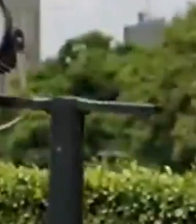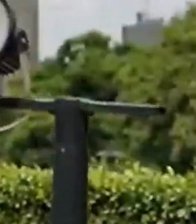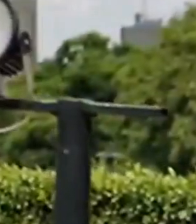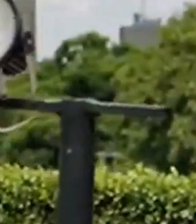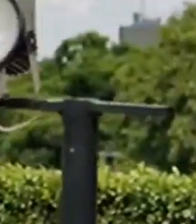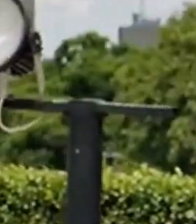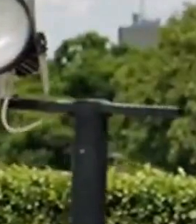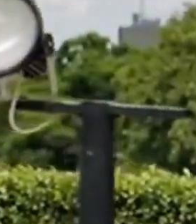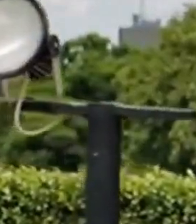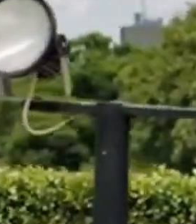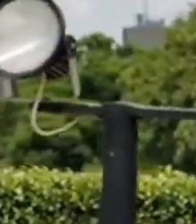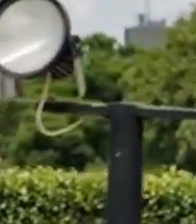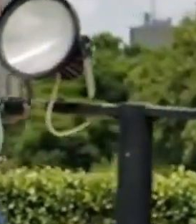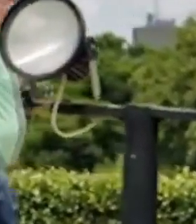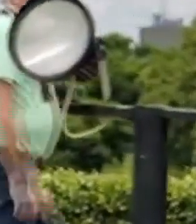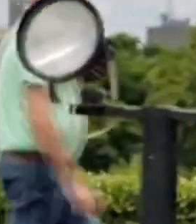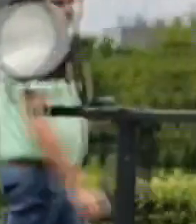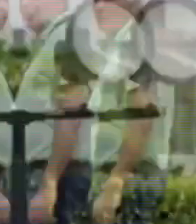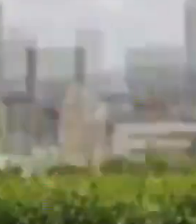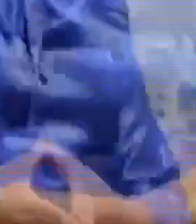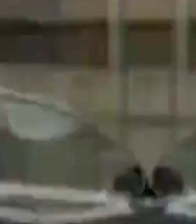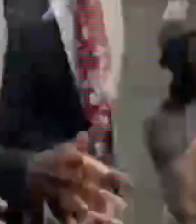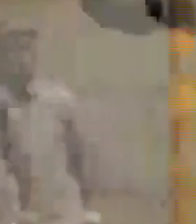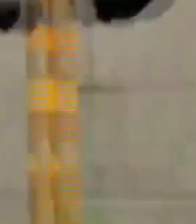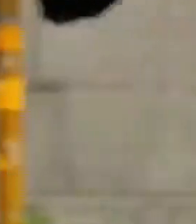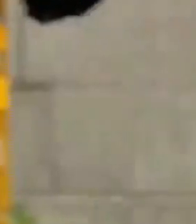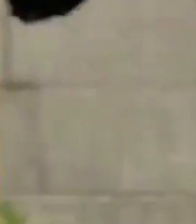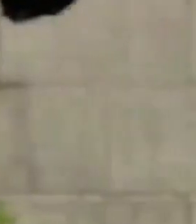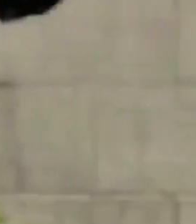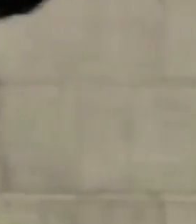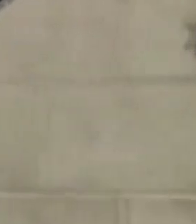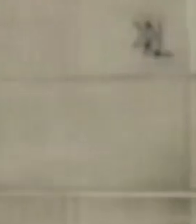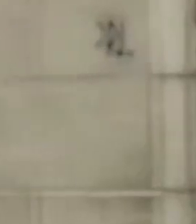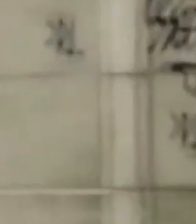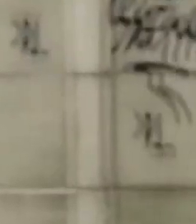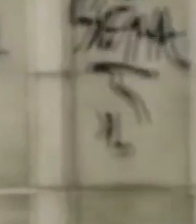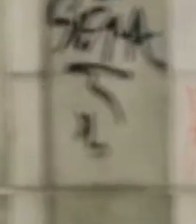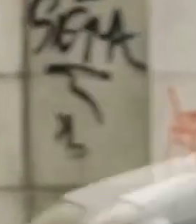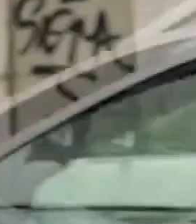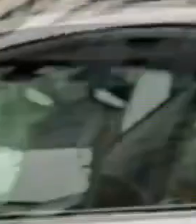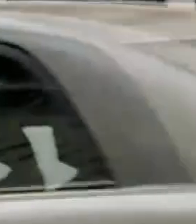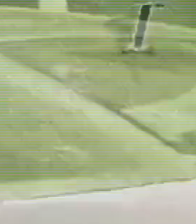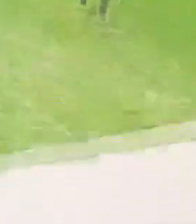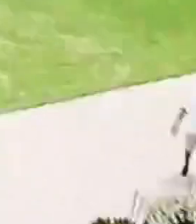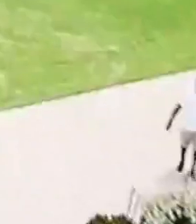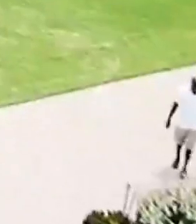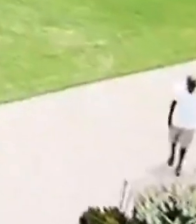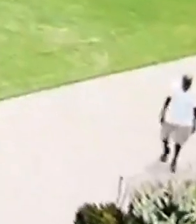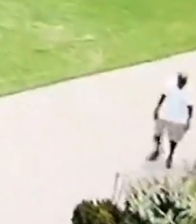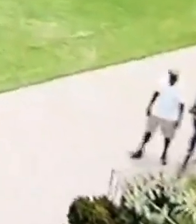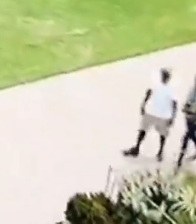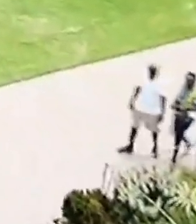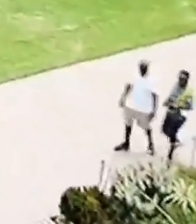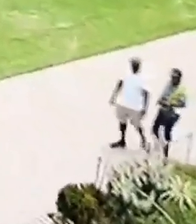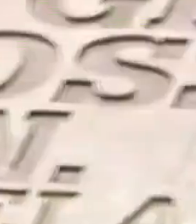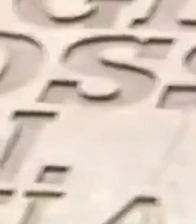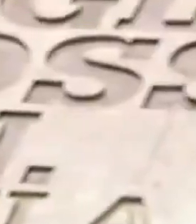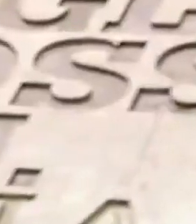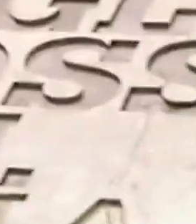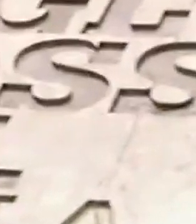Sello sa hao o batla ditaba ka leleme la hao indaba ze-SABC umthombo othembekileyo wendaba kuwe izindaba